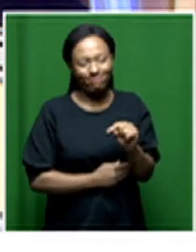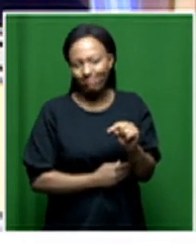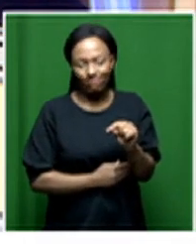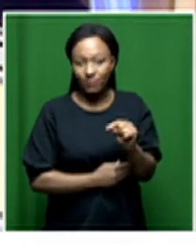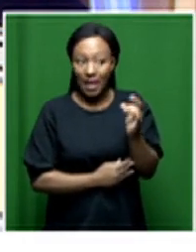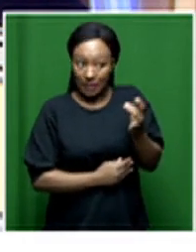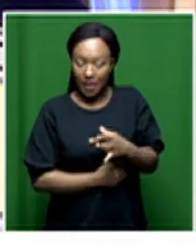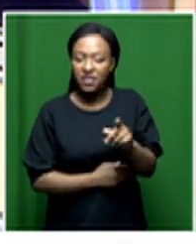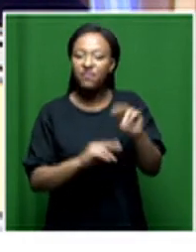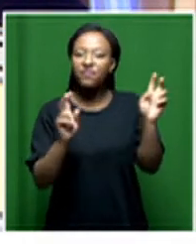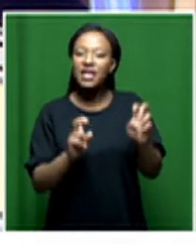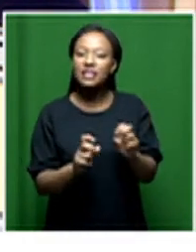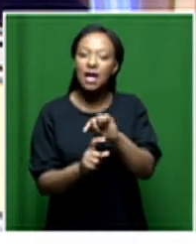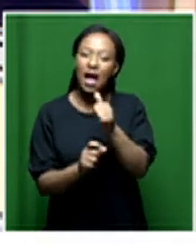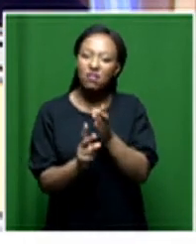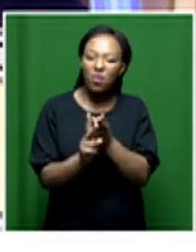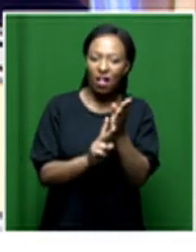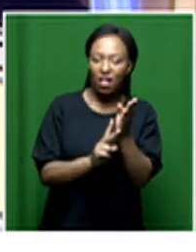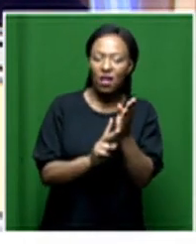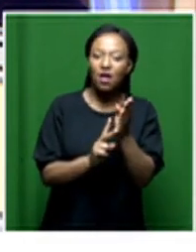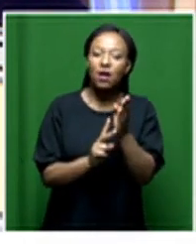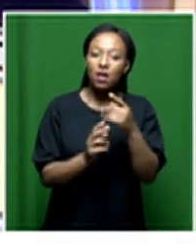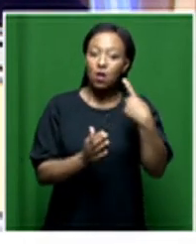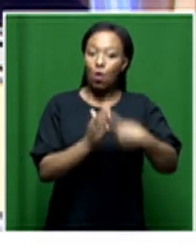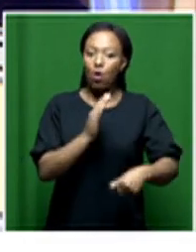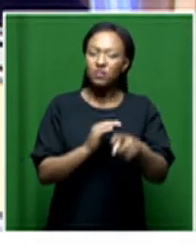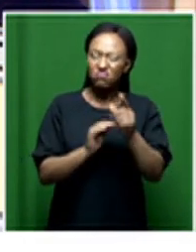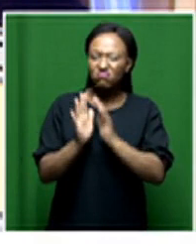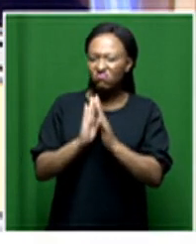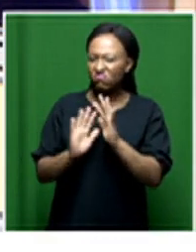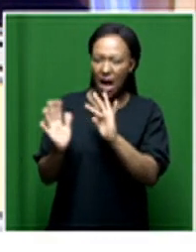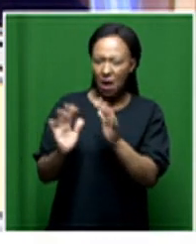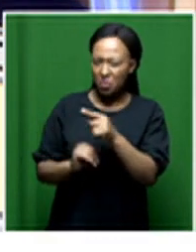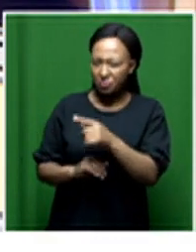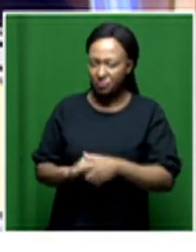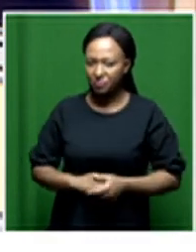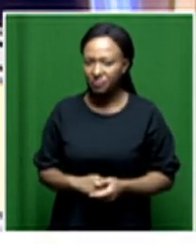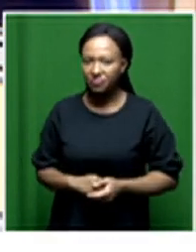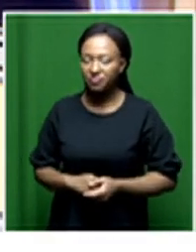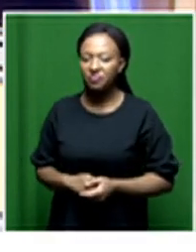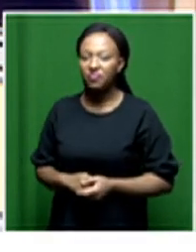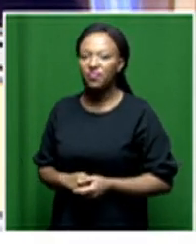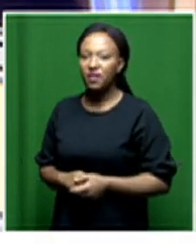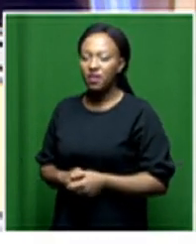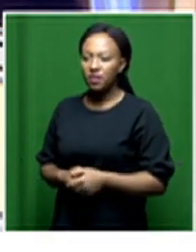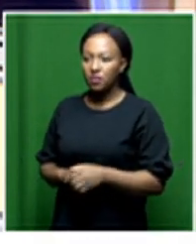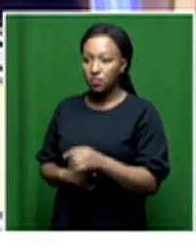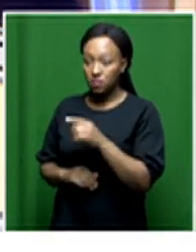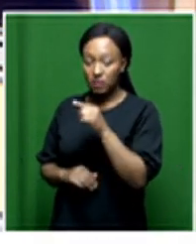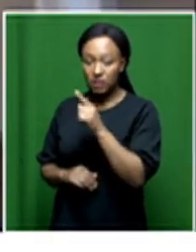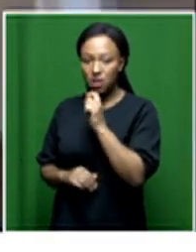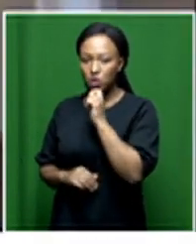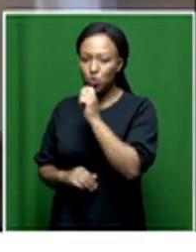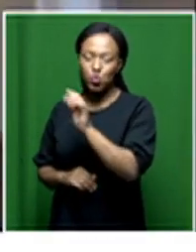So it does come with a cost. I mean, let's talk about that as well. Well, in fact, that's no longer true,